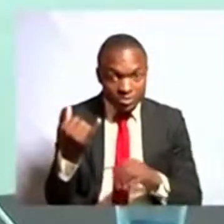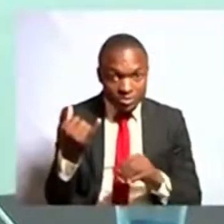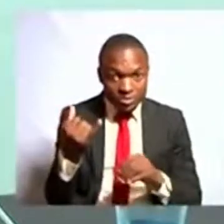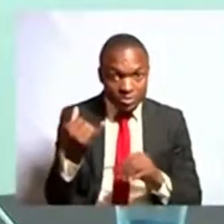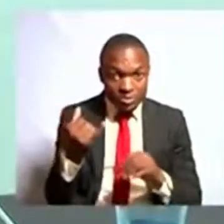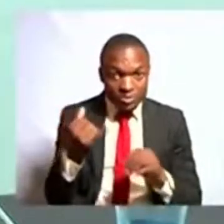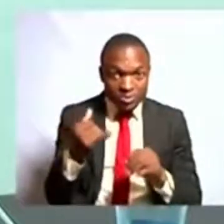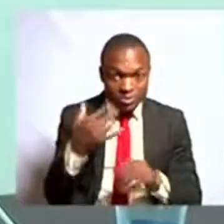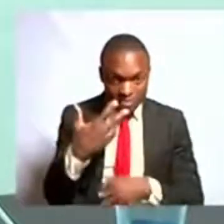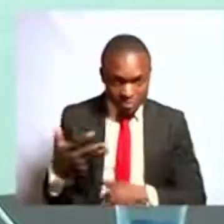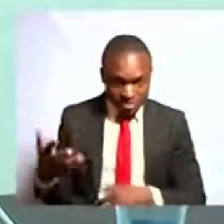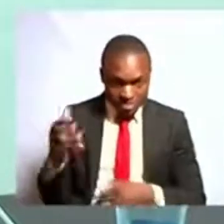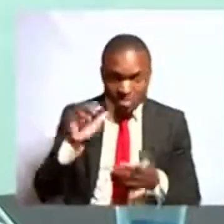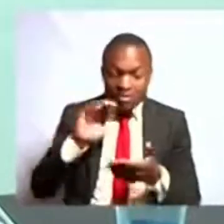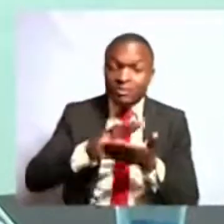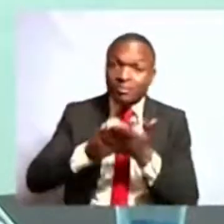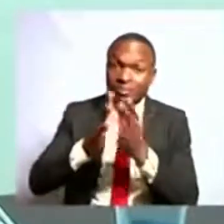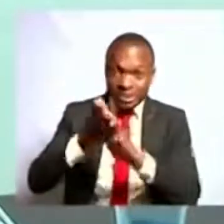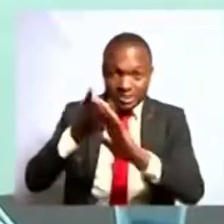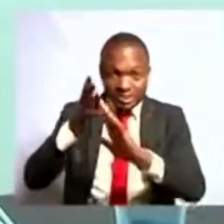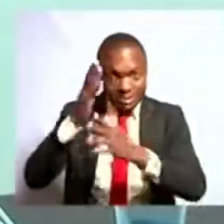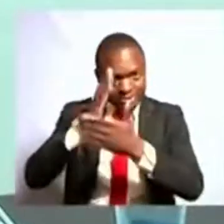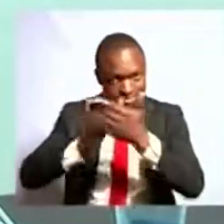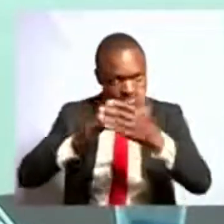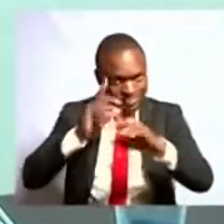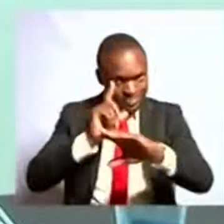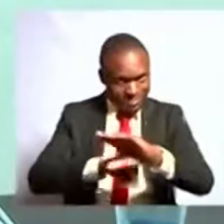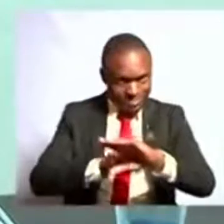And it becomes sometimes